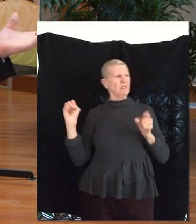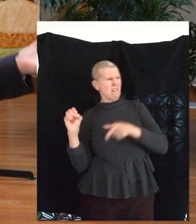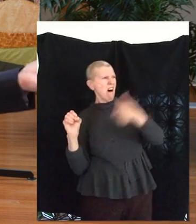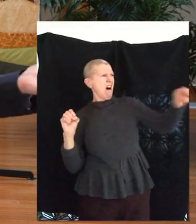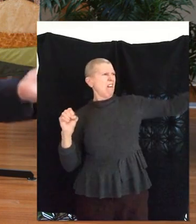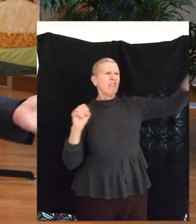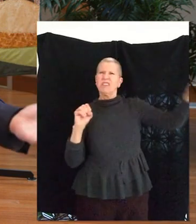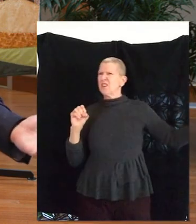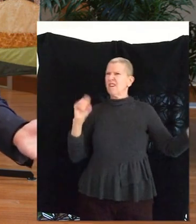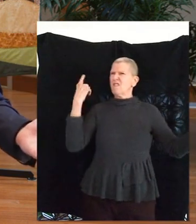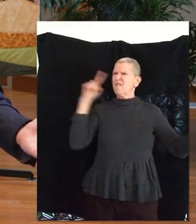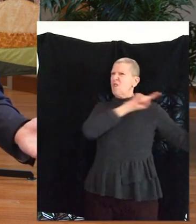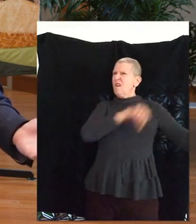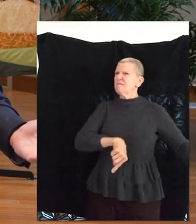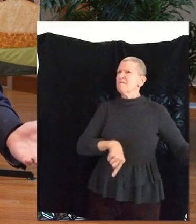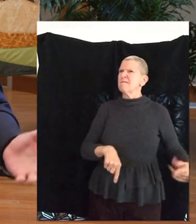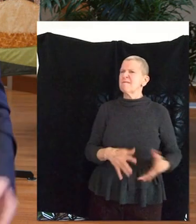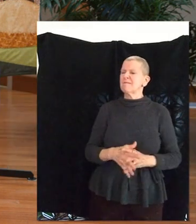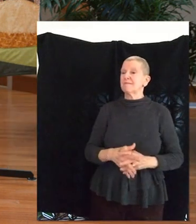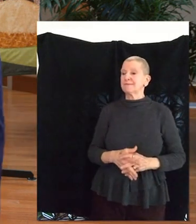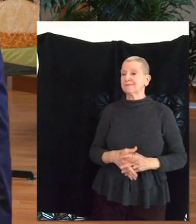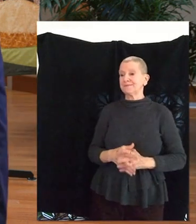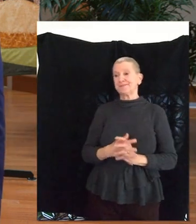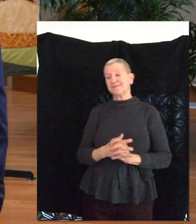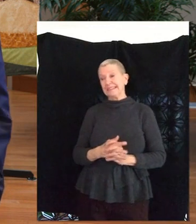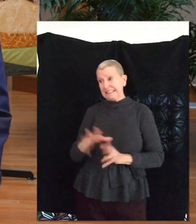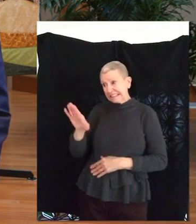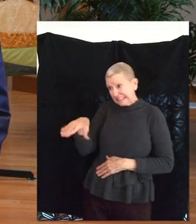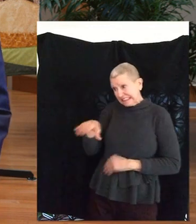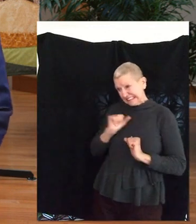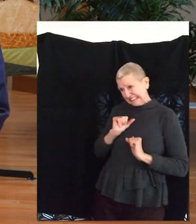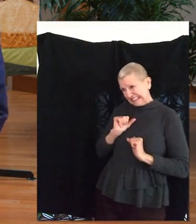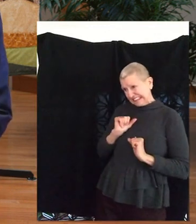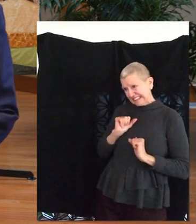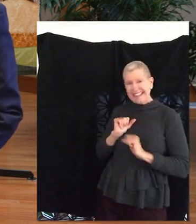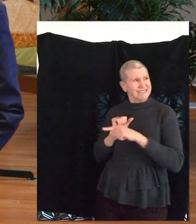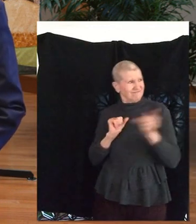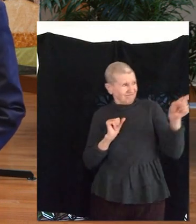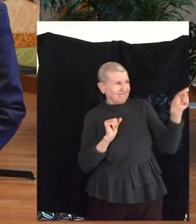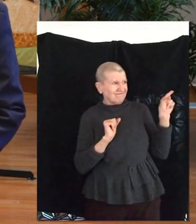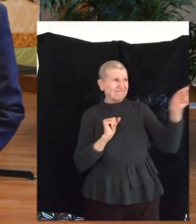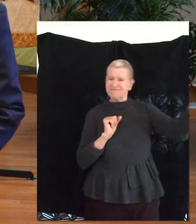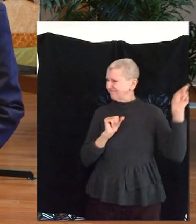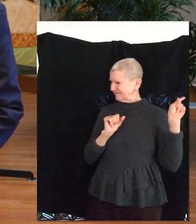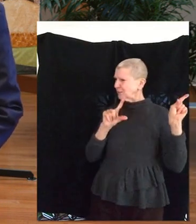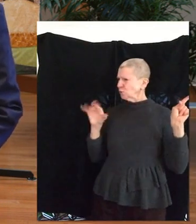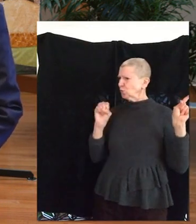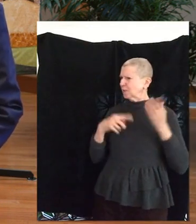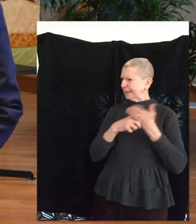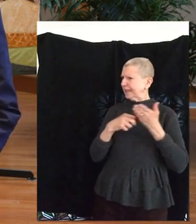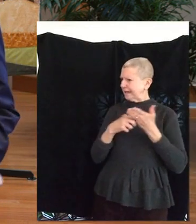all these other people doing here? Aaron, They have a zoo ticket